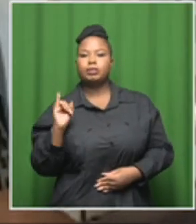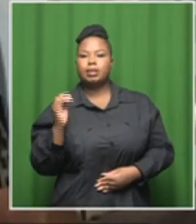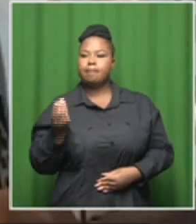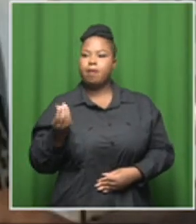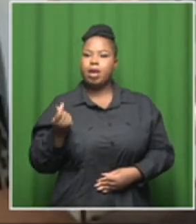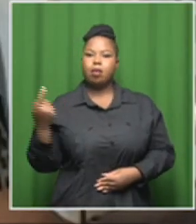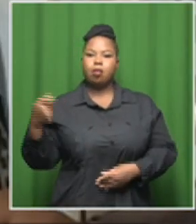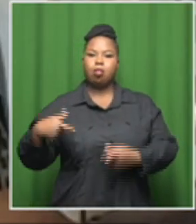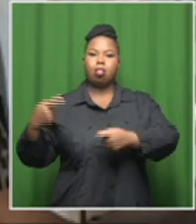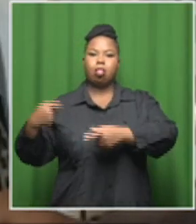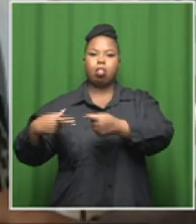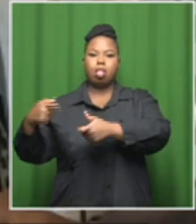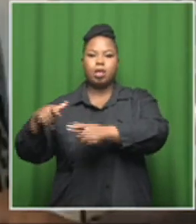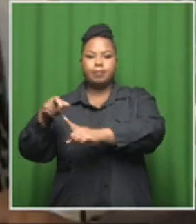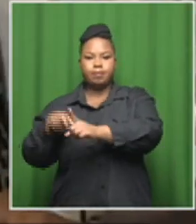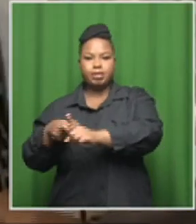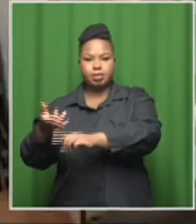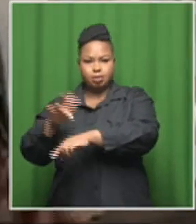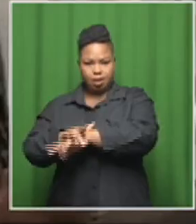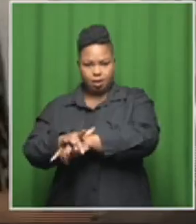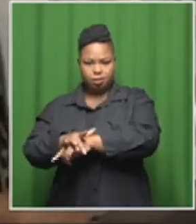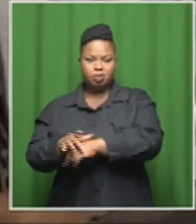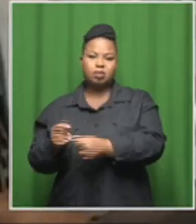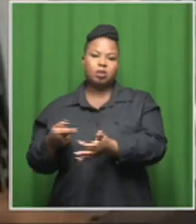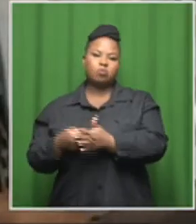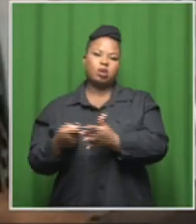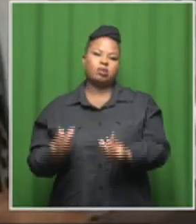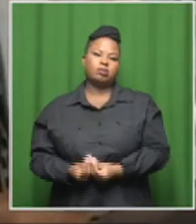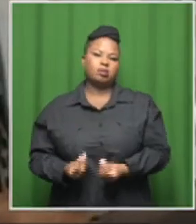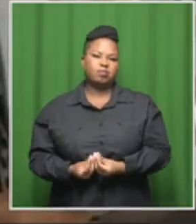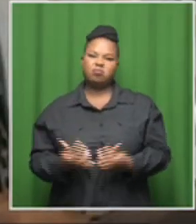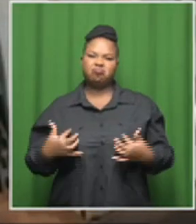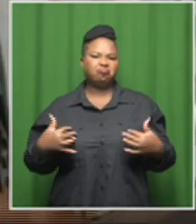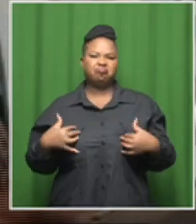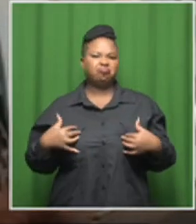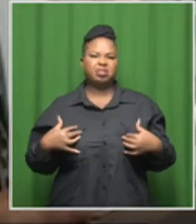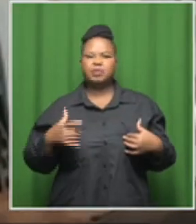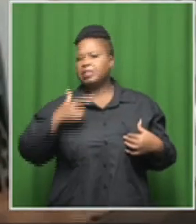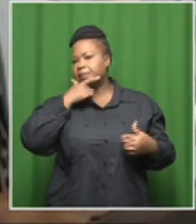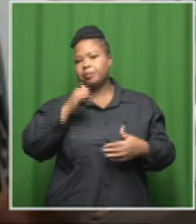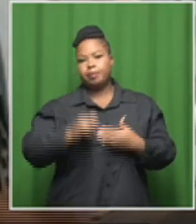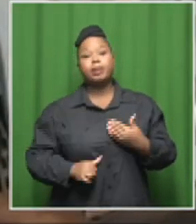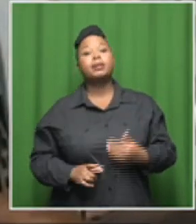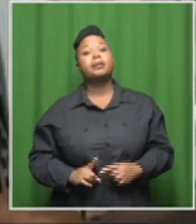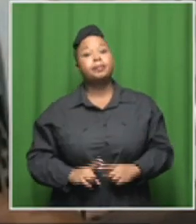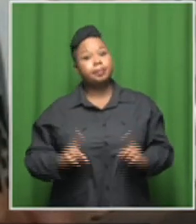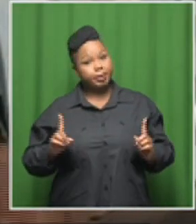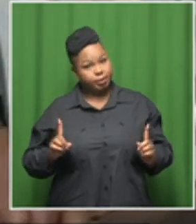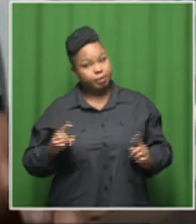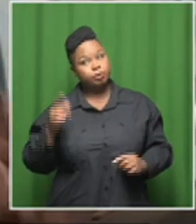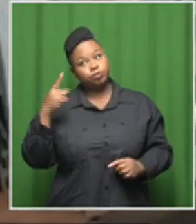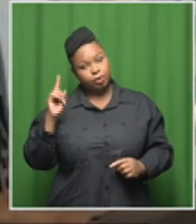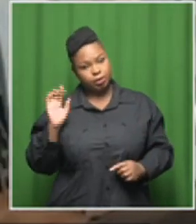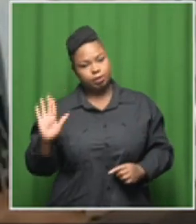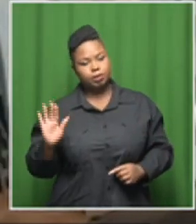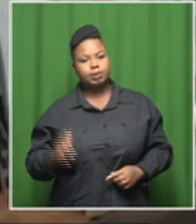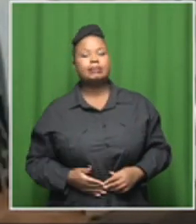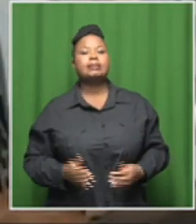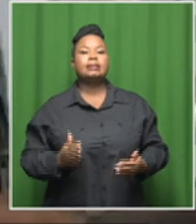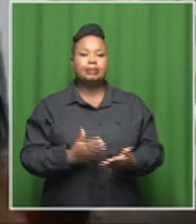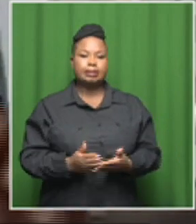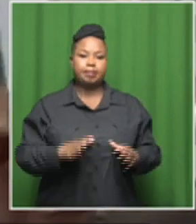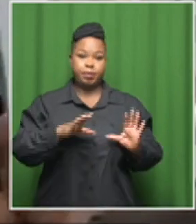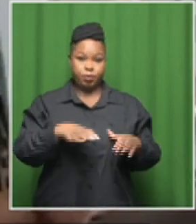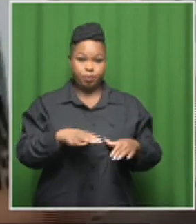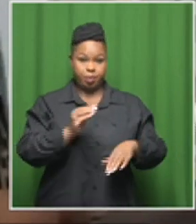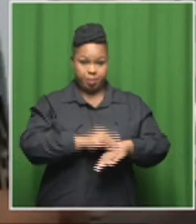away until someone dies or something like that. So there's no need for them to worry about December. However, yes, you're correct. There are those Stokvel groups